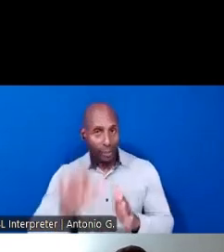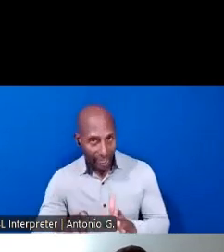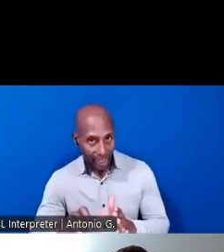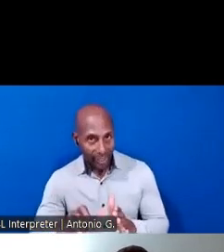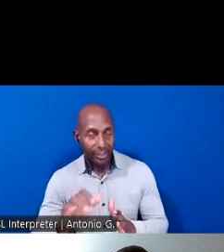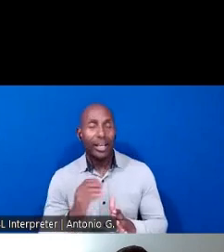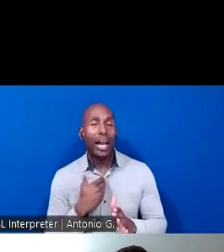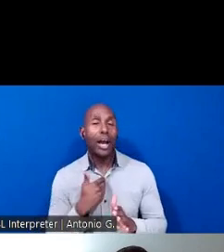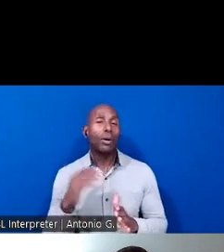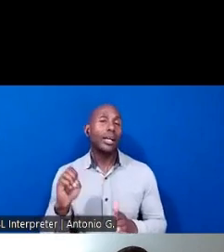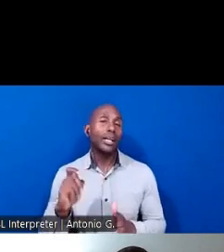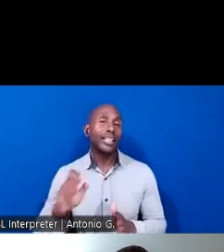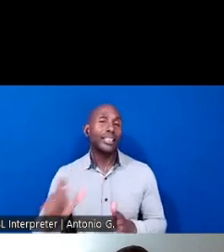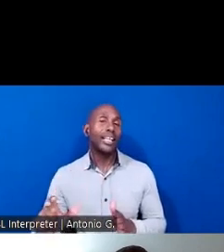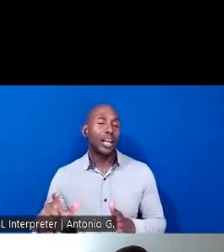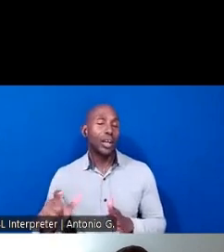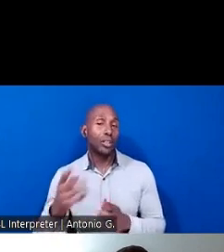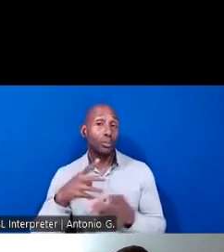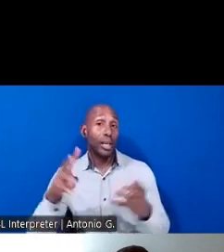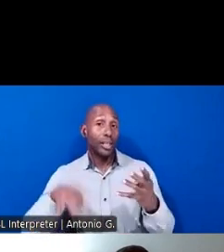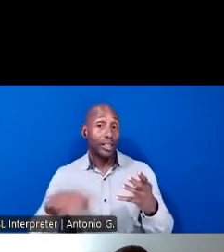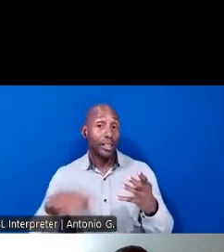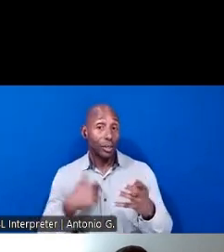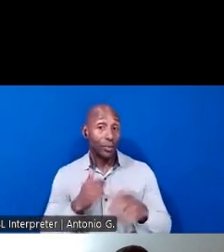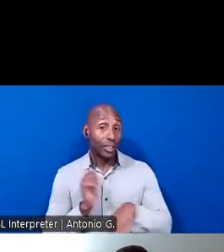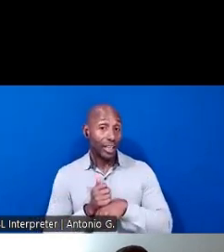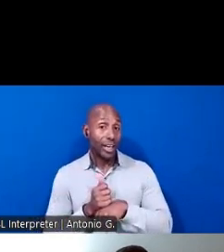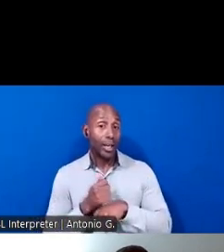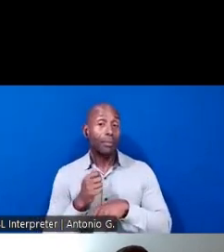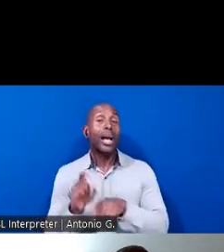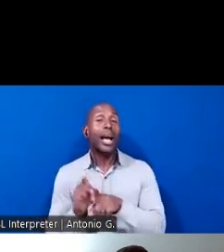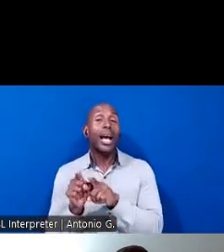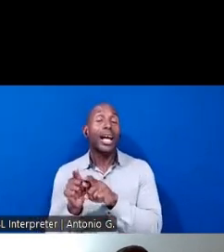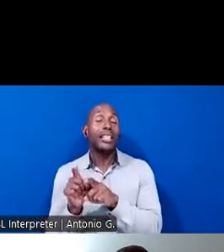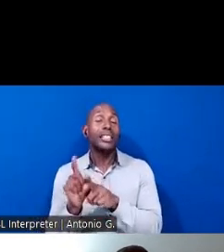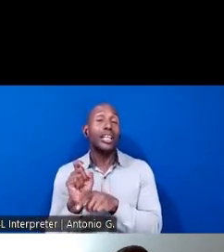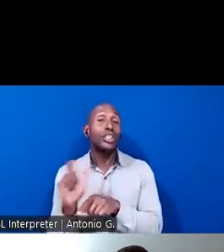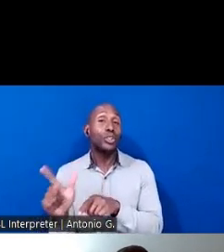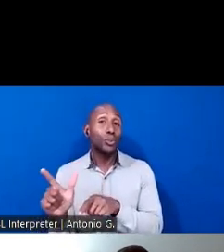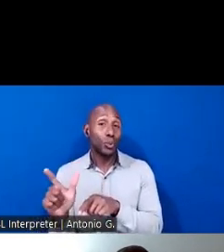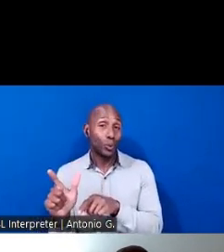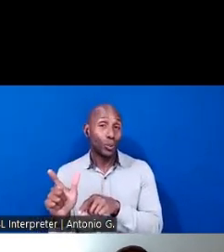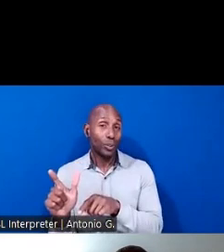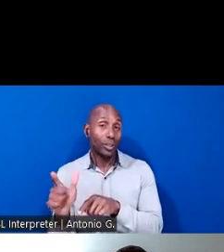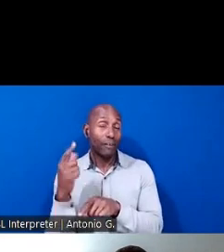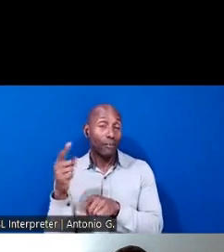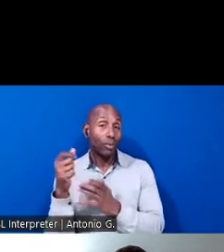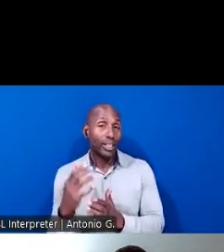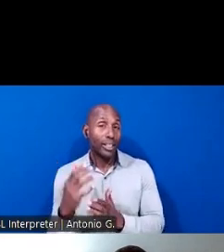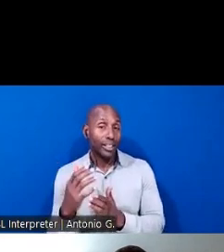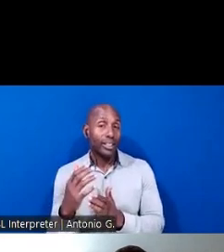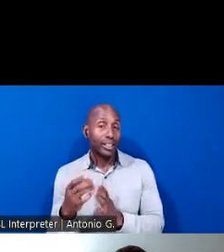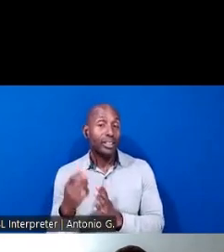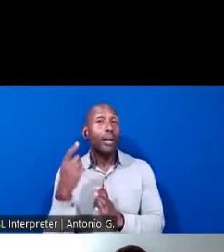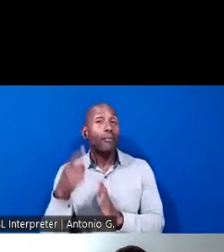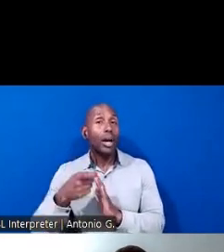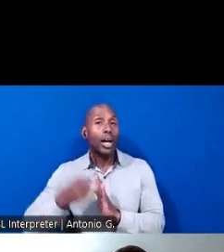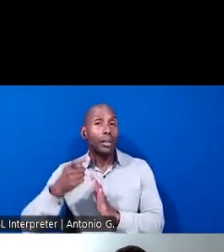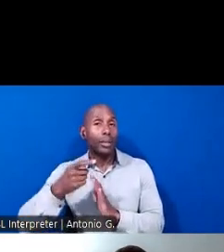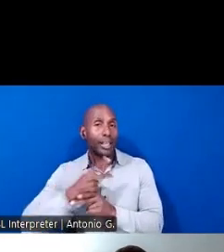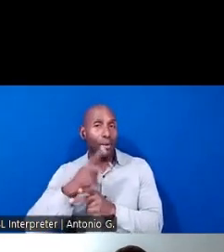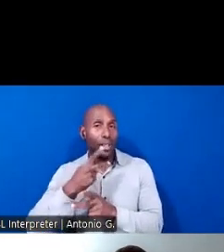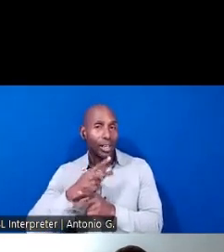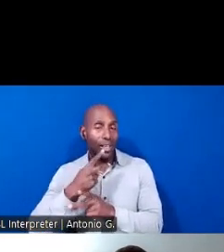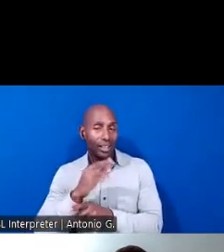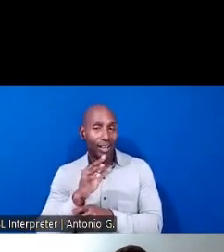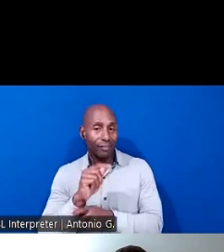a tool for grantees to automatically calculate FTEs. And if